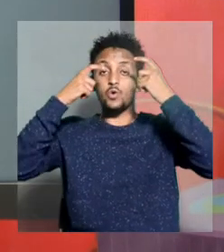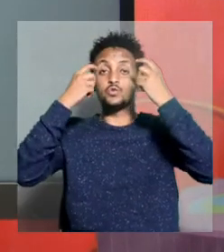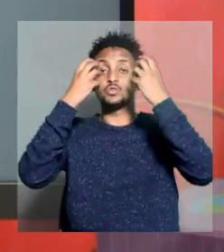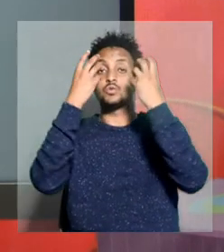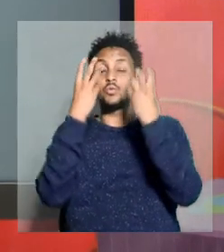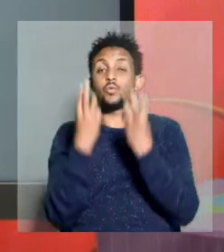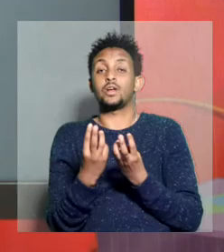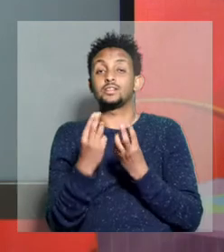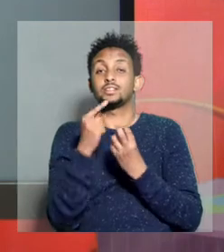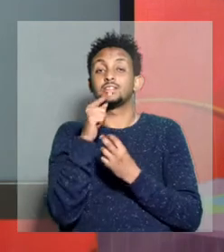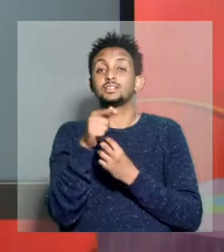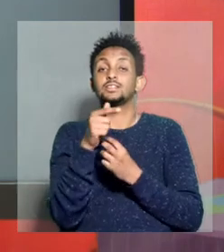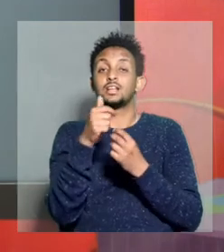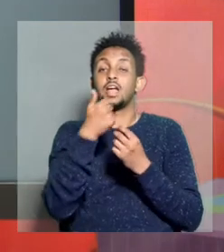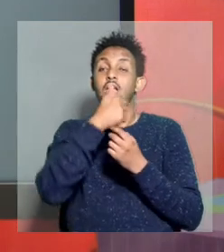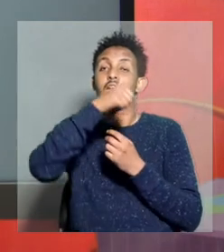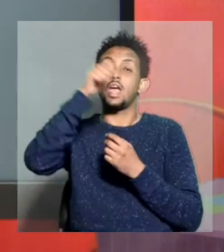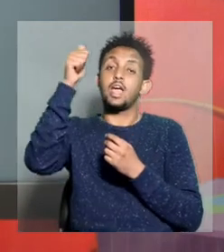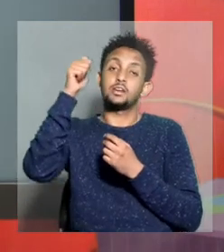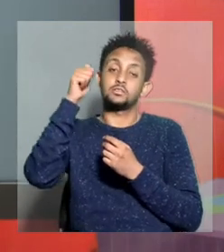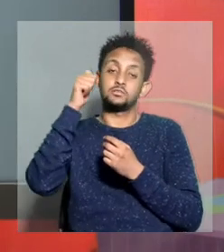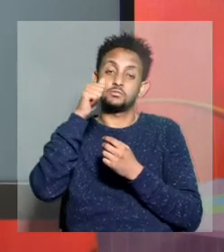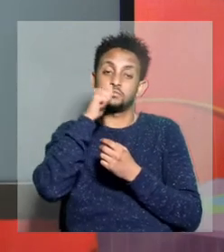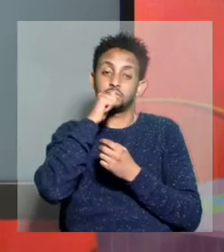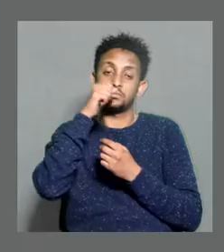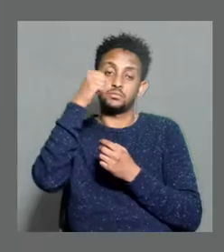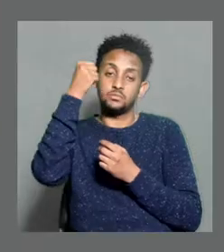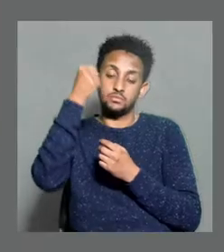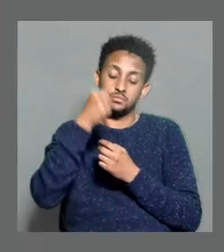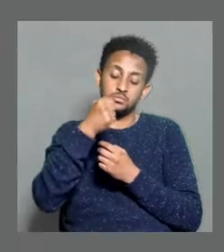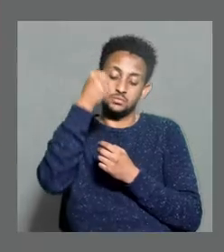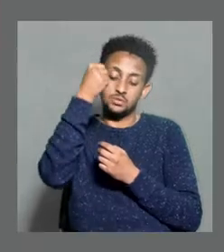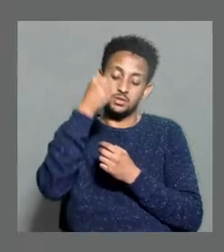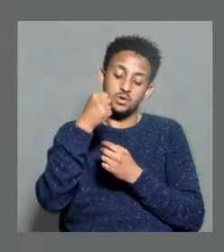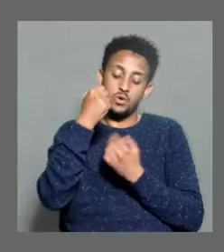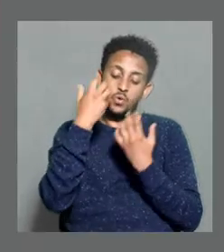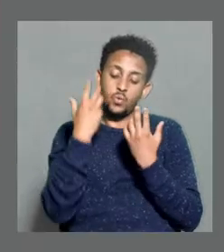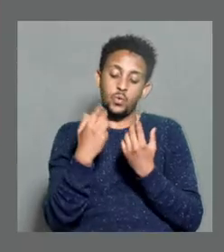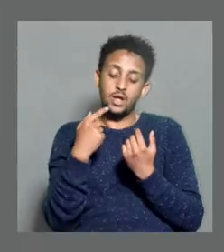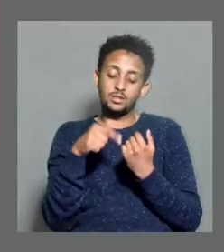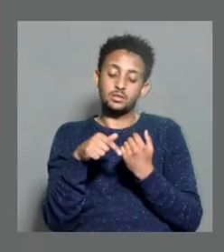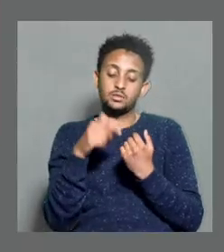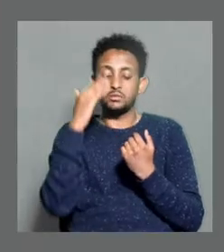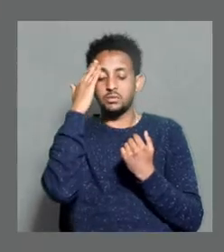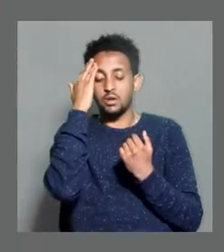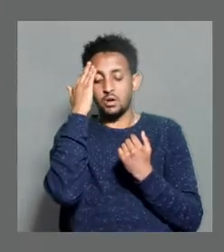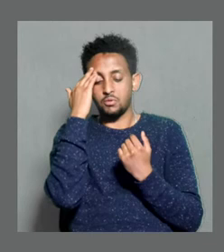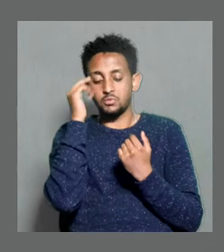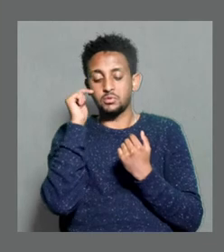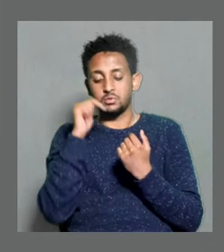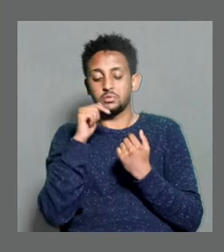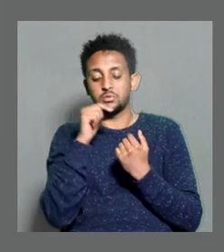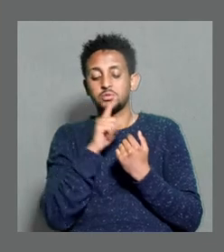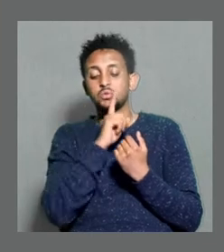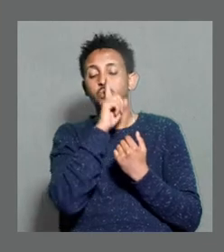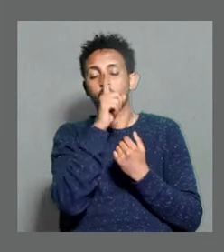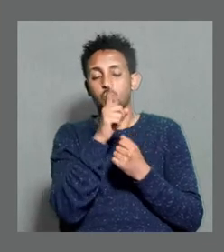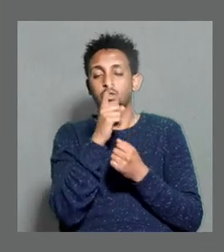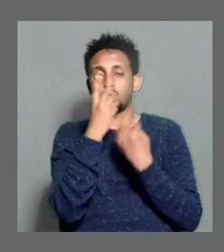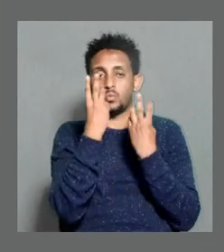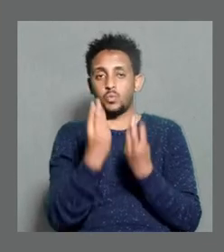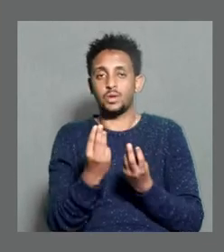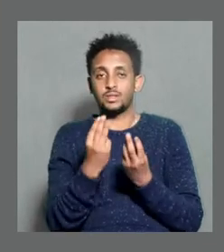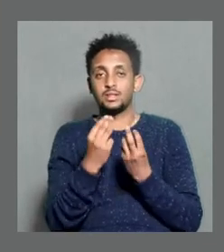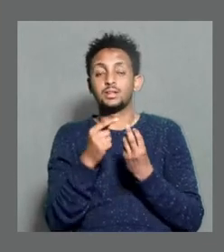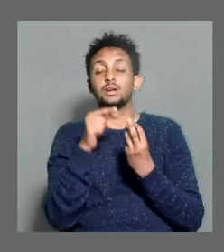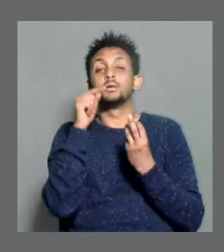measured on air is somewhere here, so that weight is known to be real weight. Suppose here you